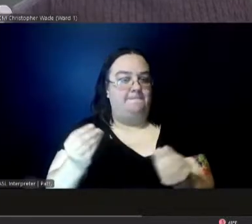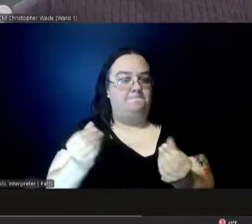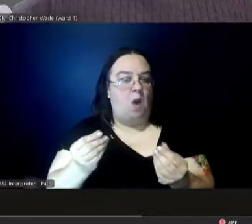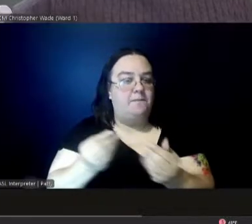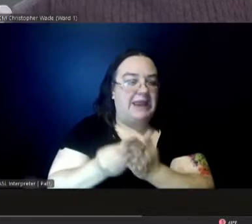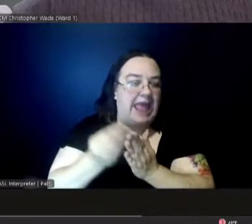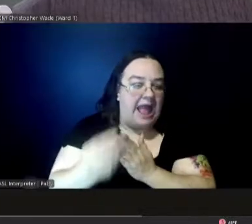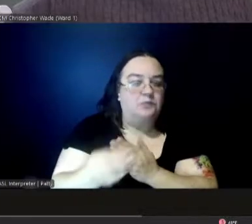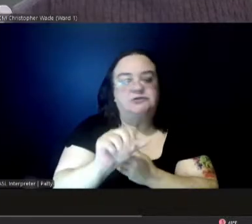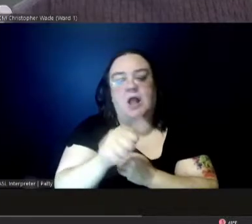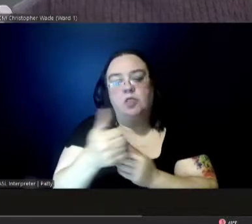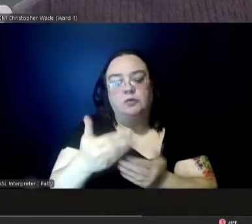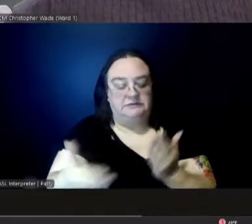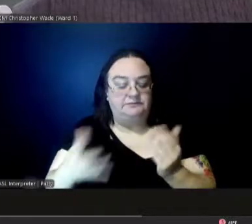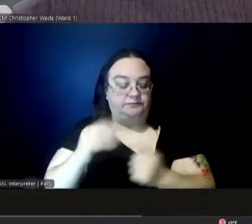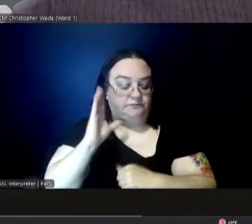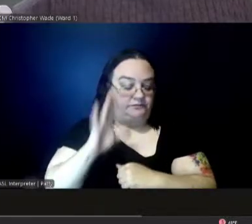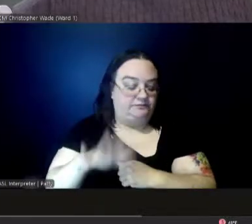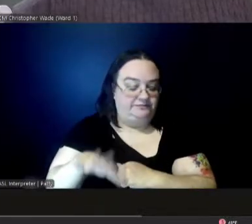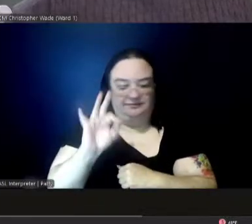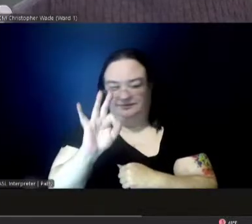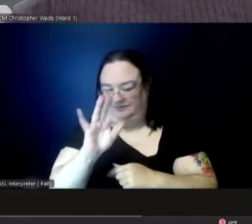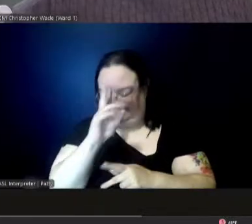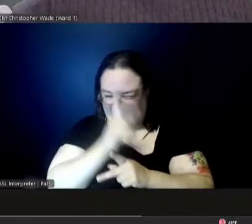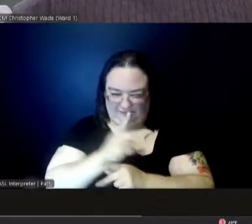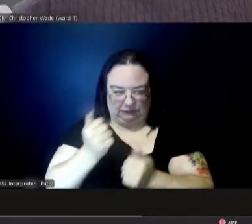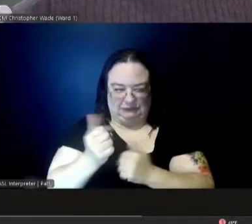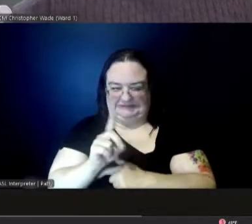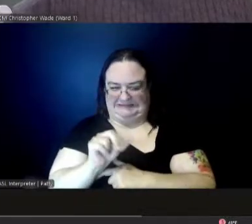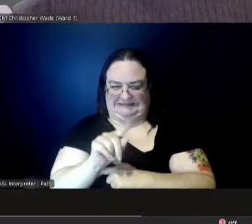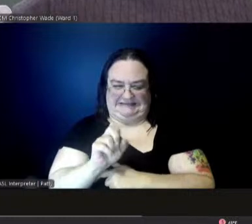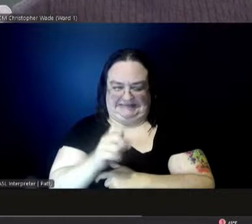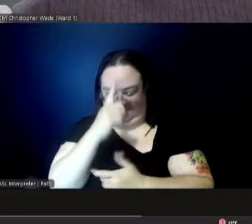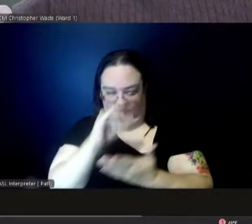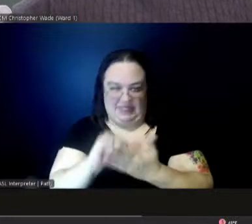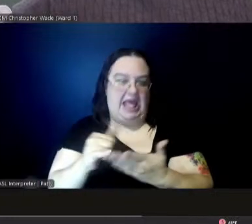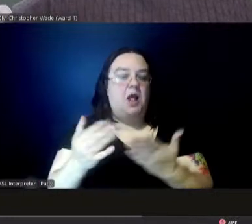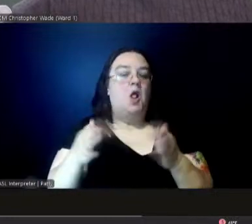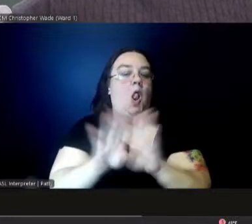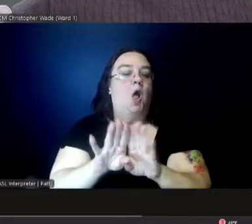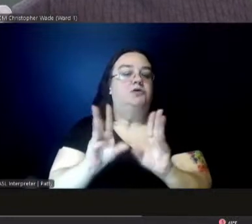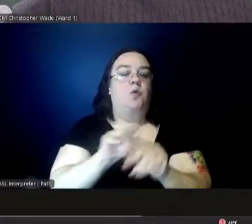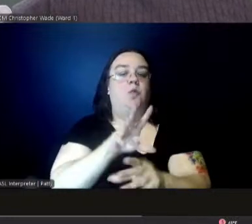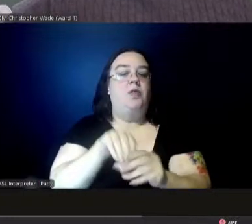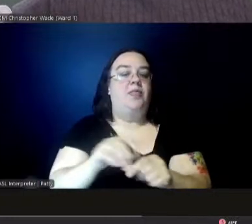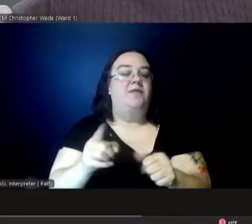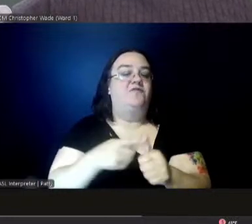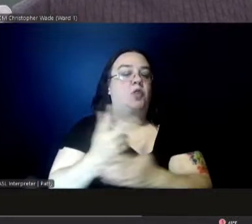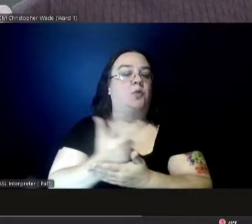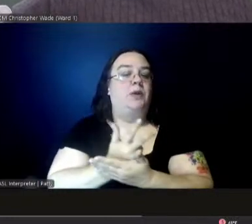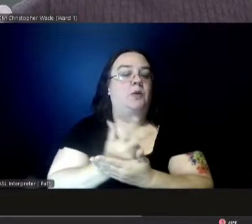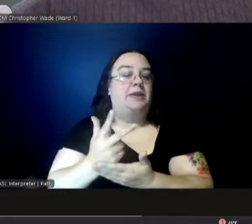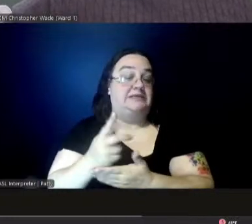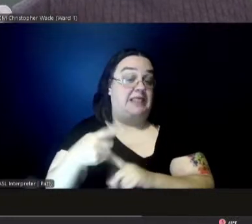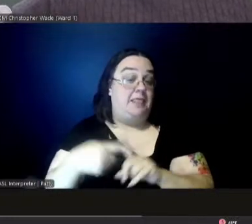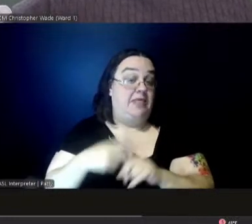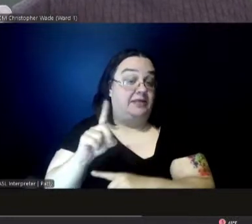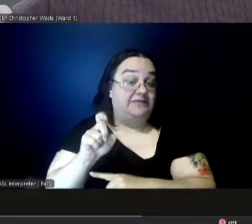items. And we will find a date for that in the first 3 weeks of December.